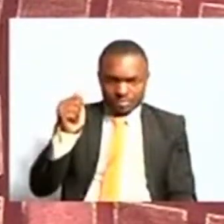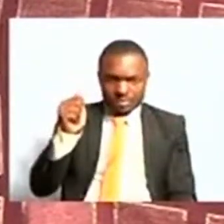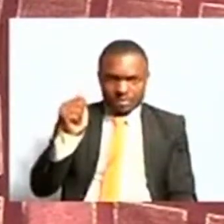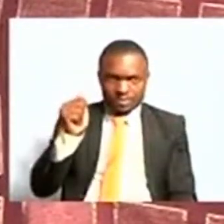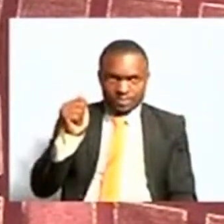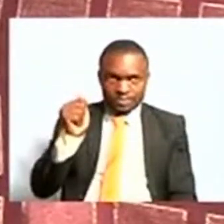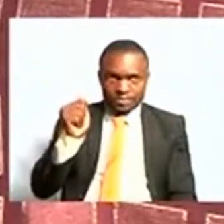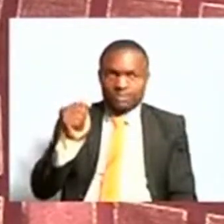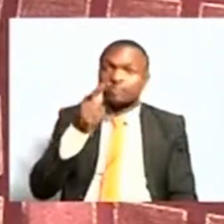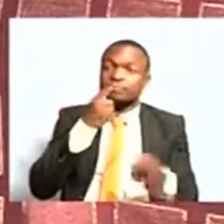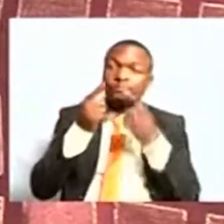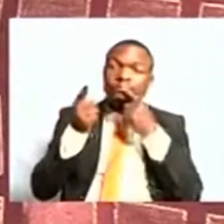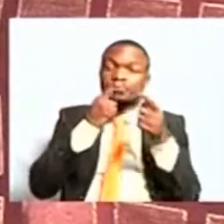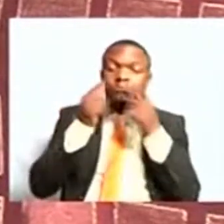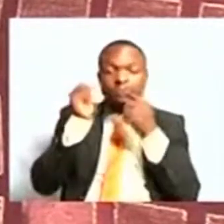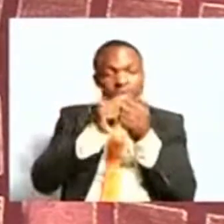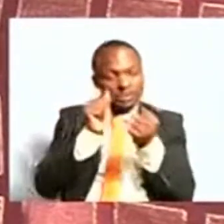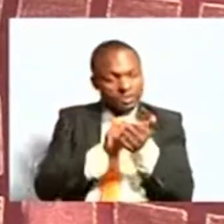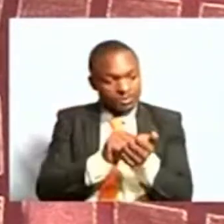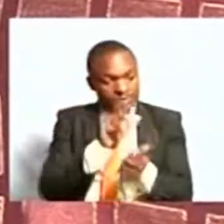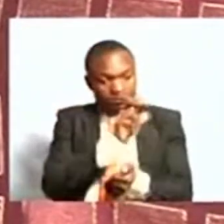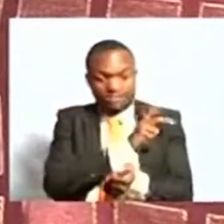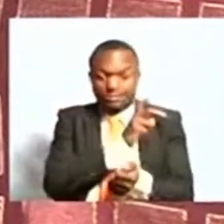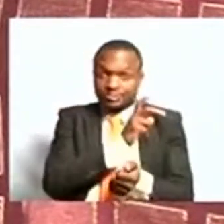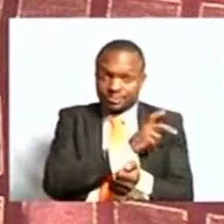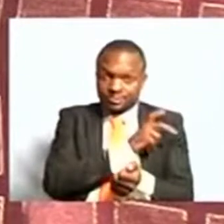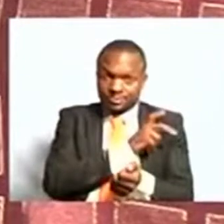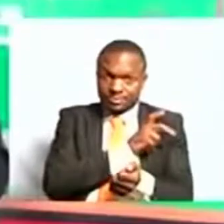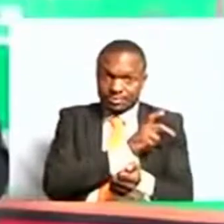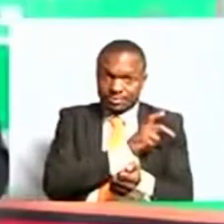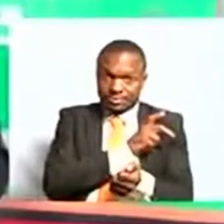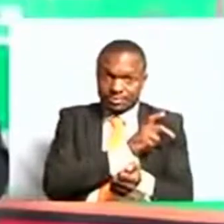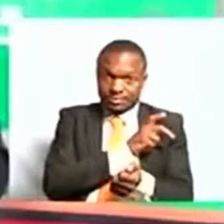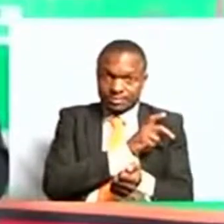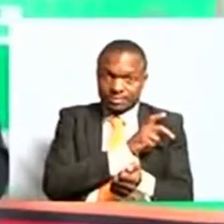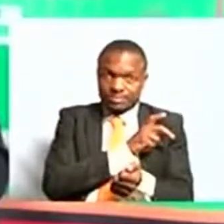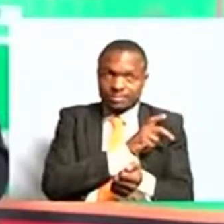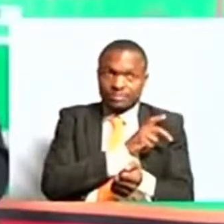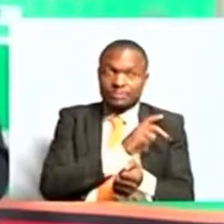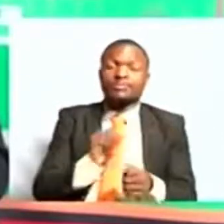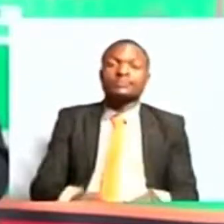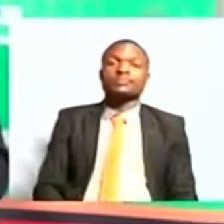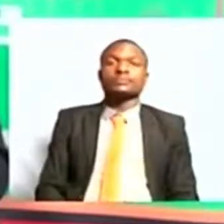So he talked of the police. It can be a similar event. No,